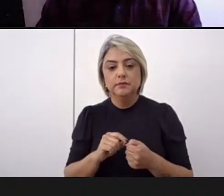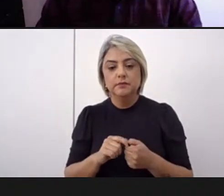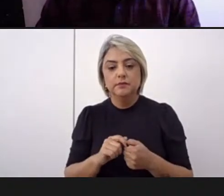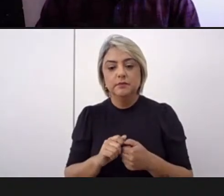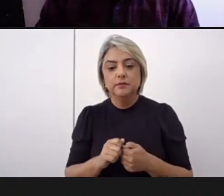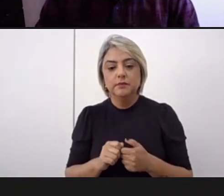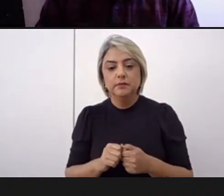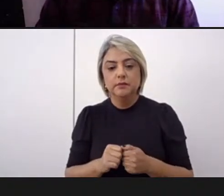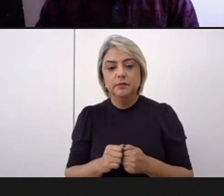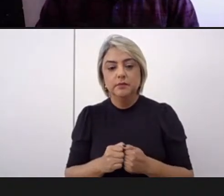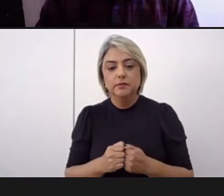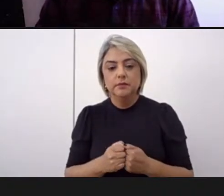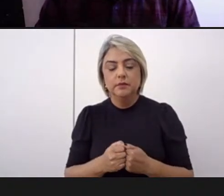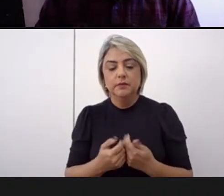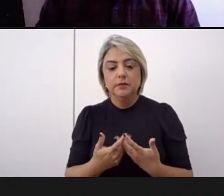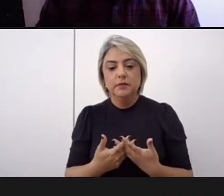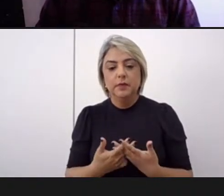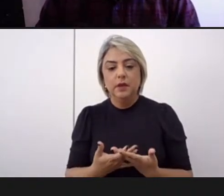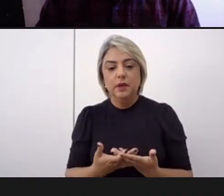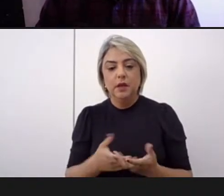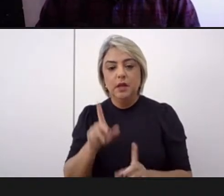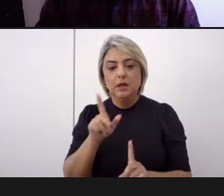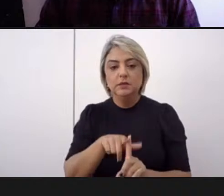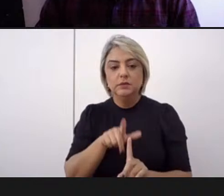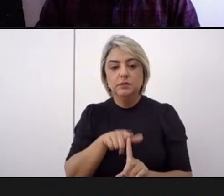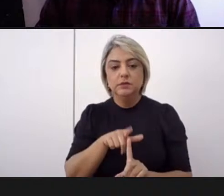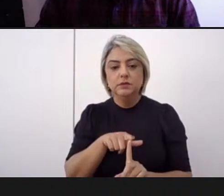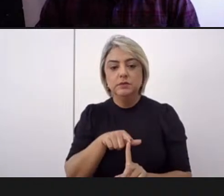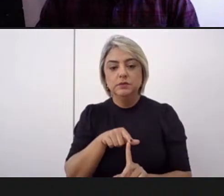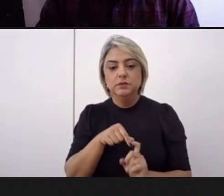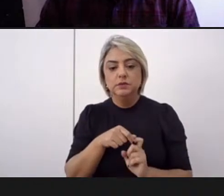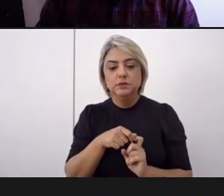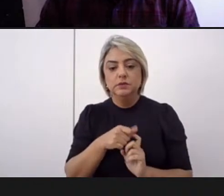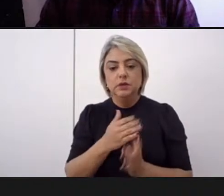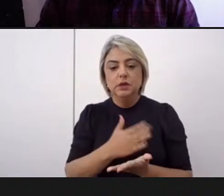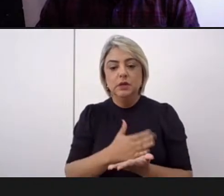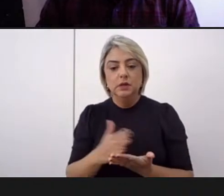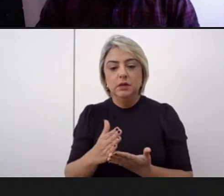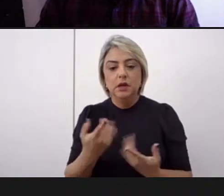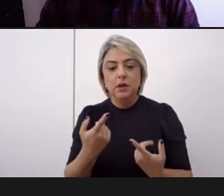against climate change. So